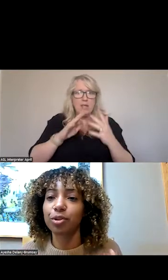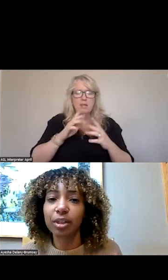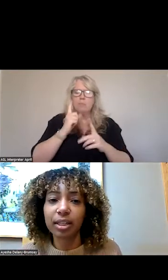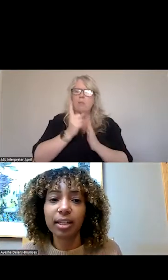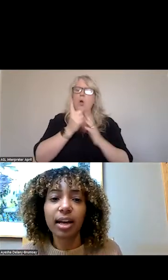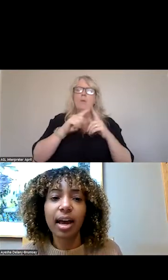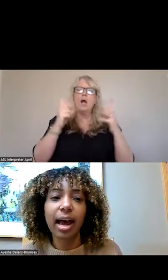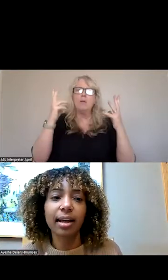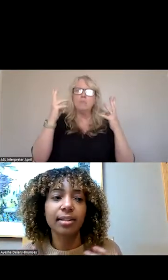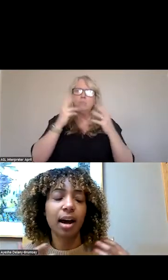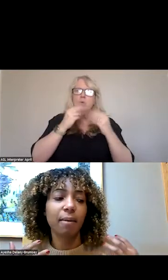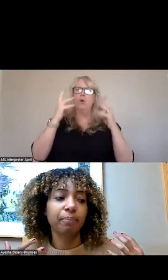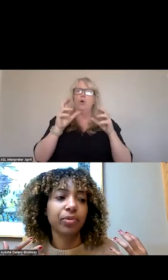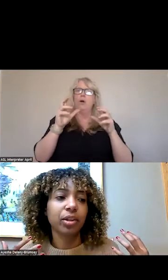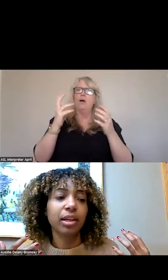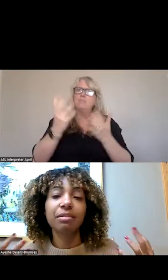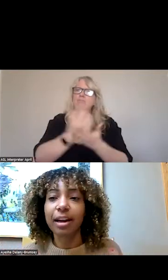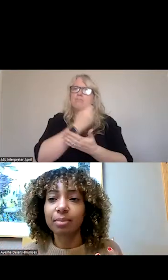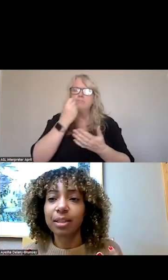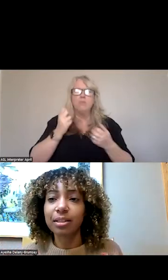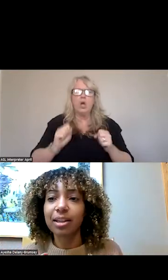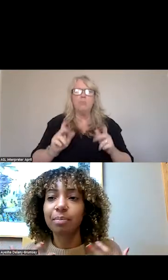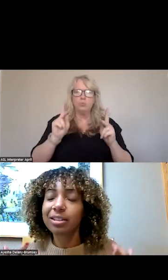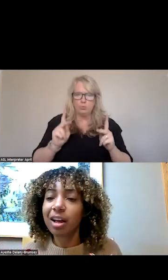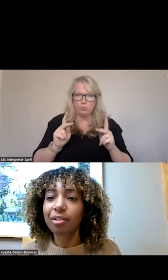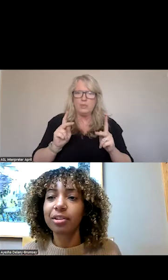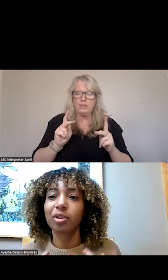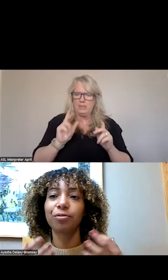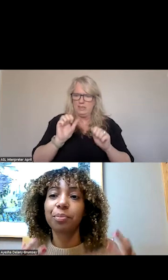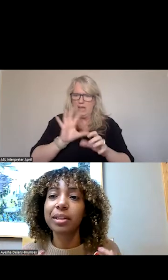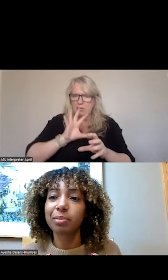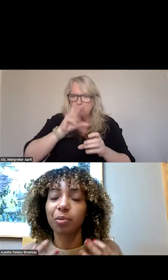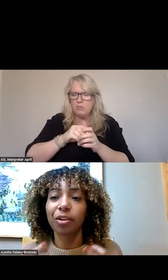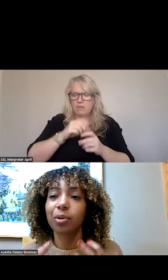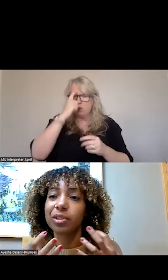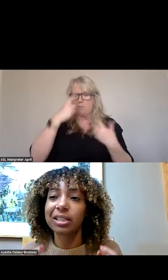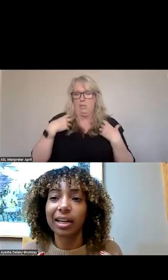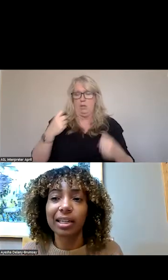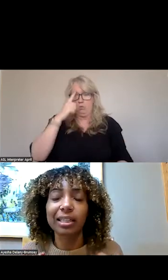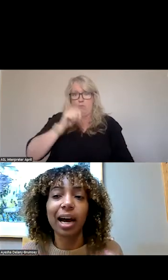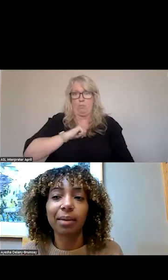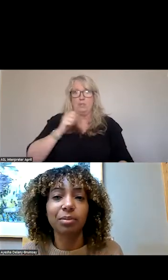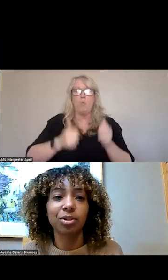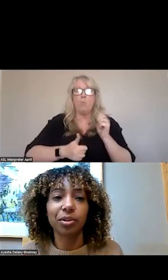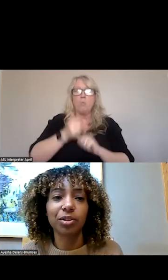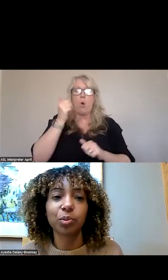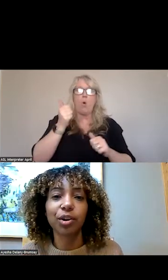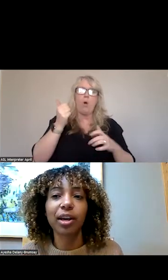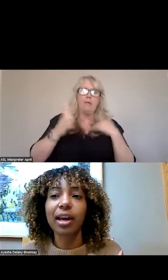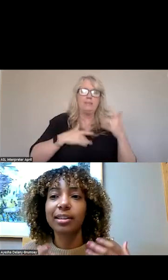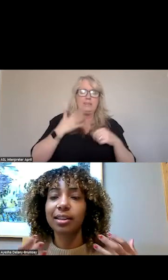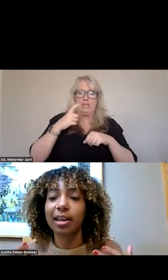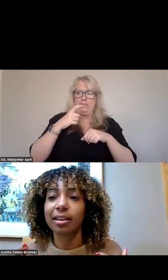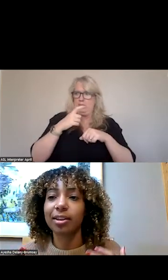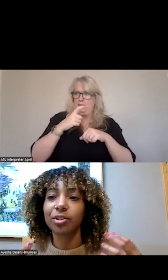of opportunity and investment in mental health. And so for me, it's been one of the most exciting times to be doing this